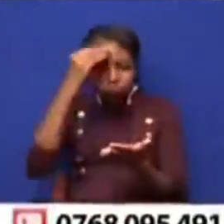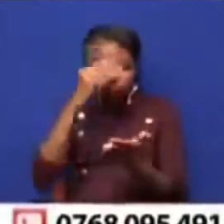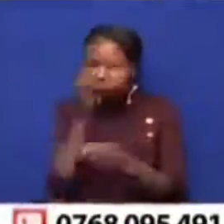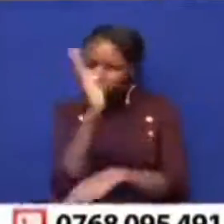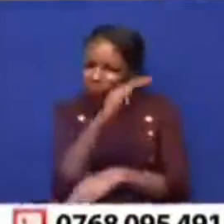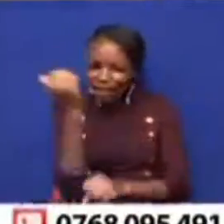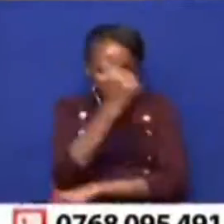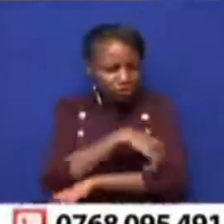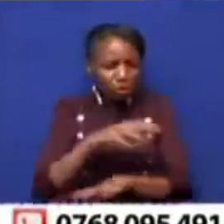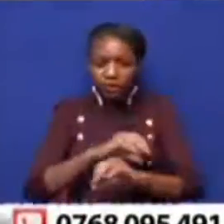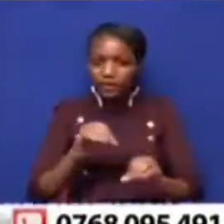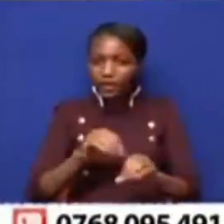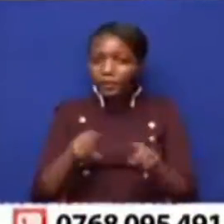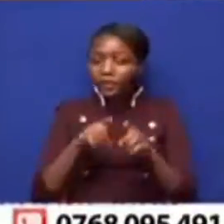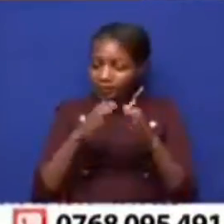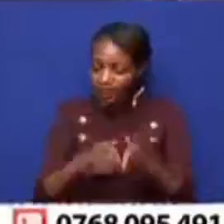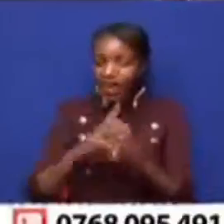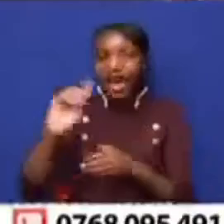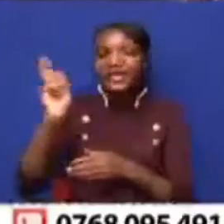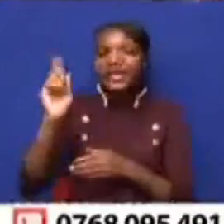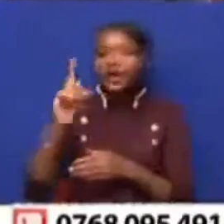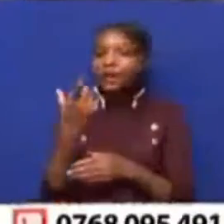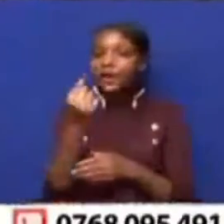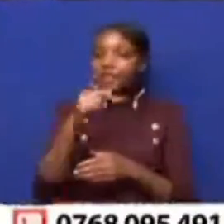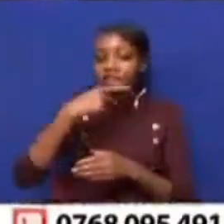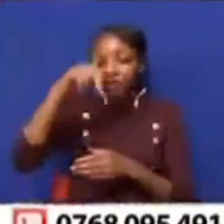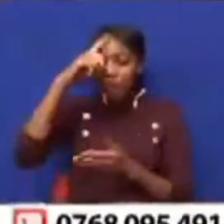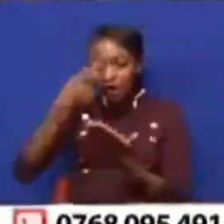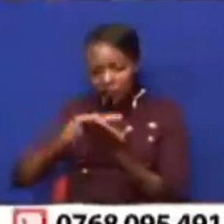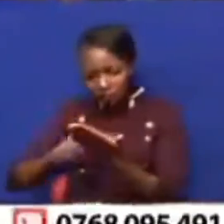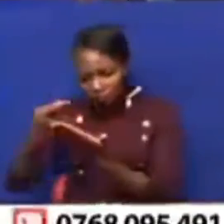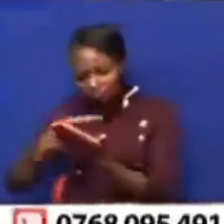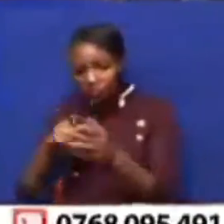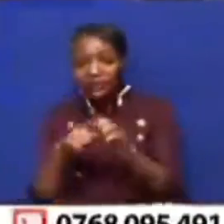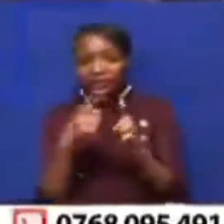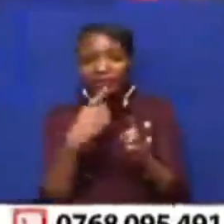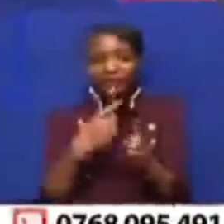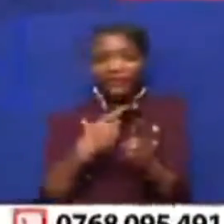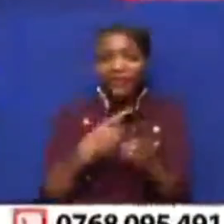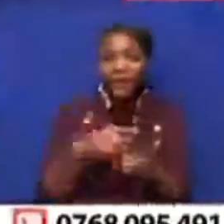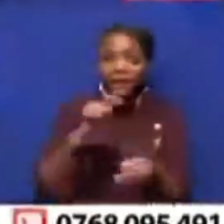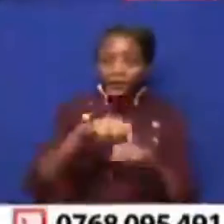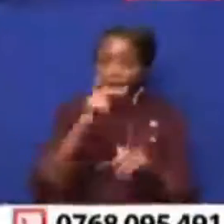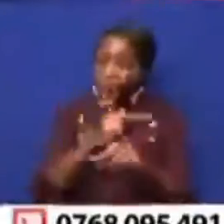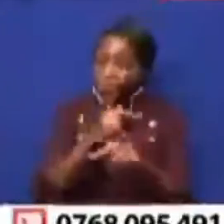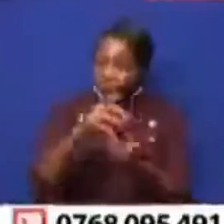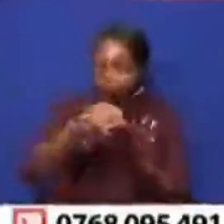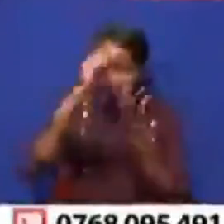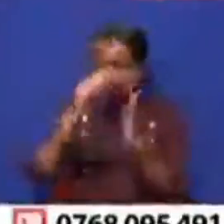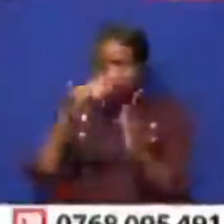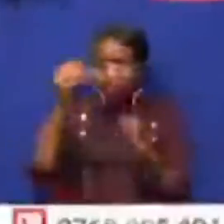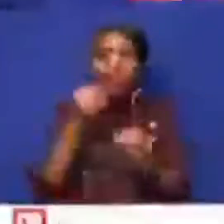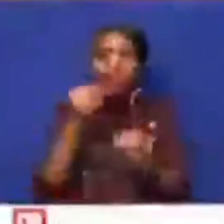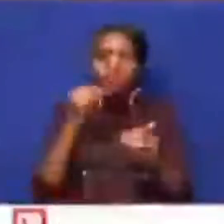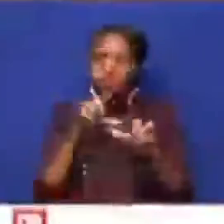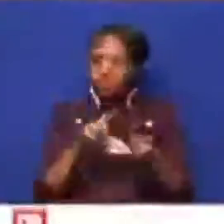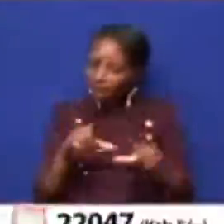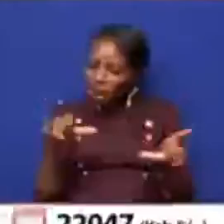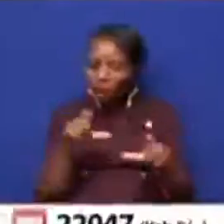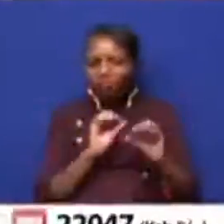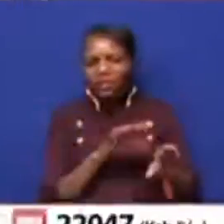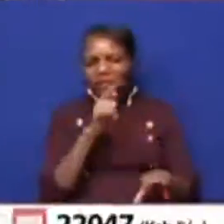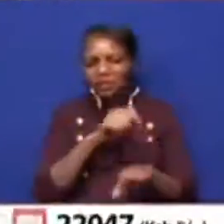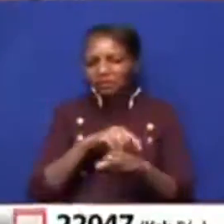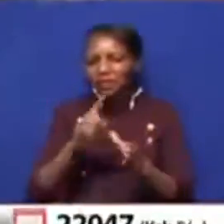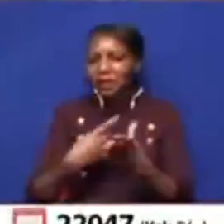to school. Here in Nairobi, the few parents we spoke to said keeping students at home for long is a waste of time when